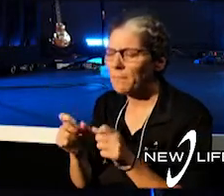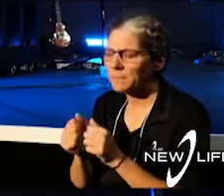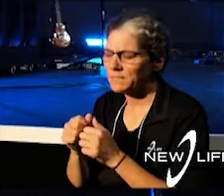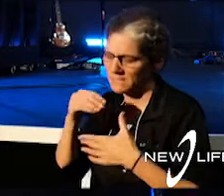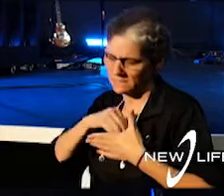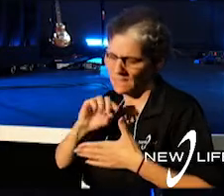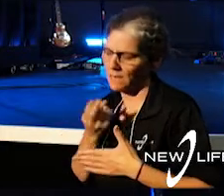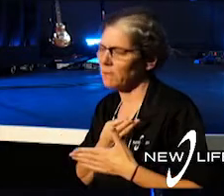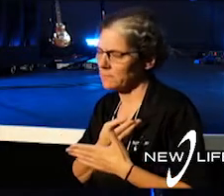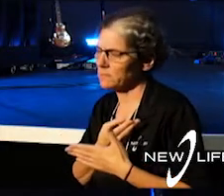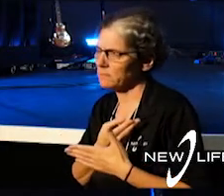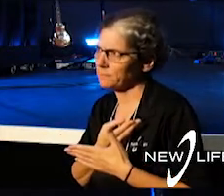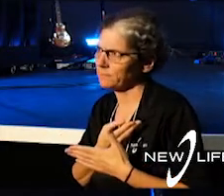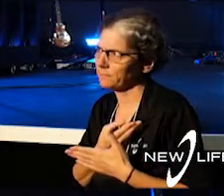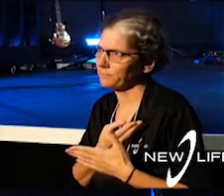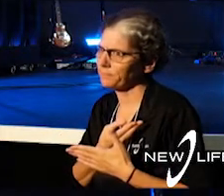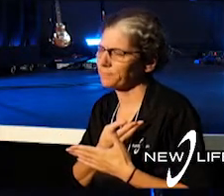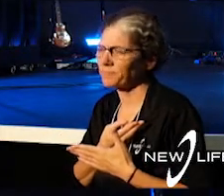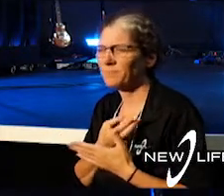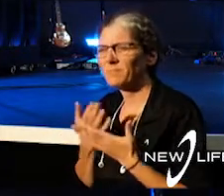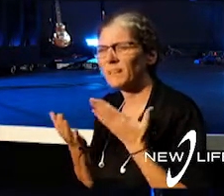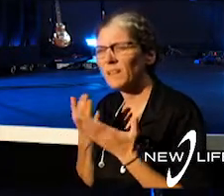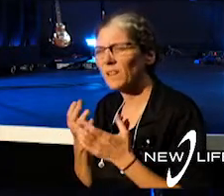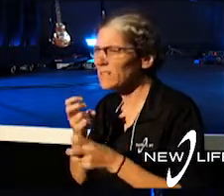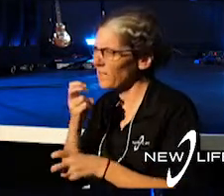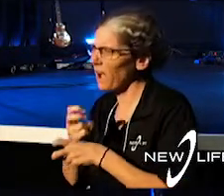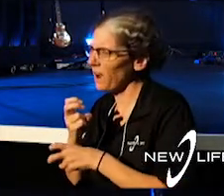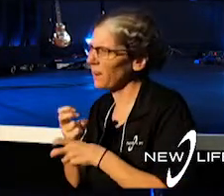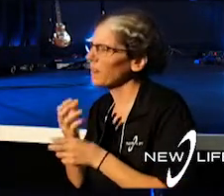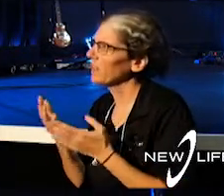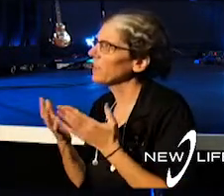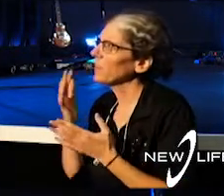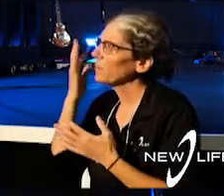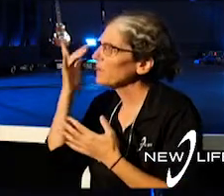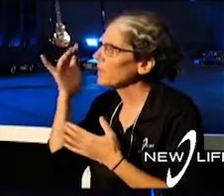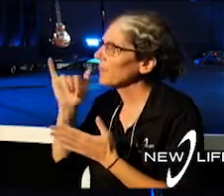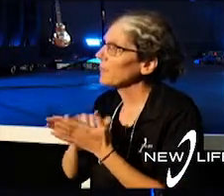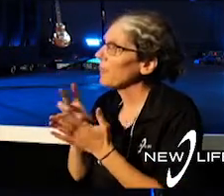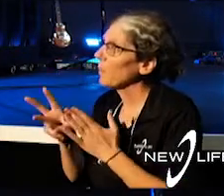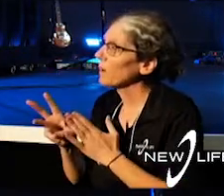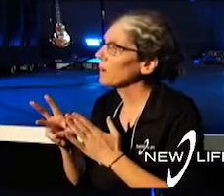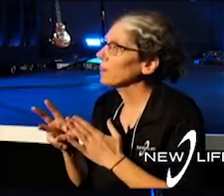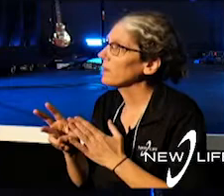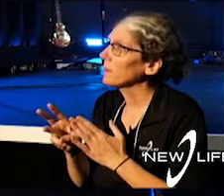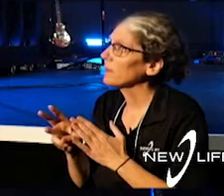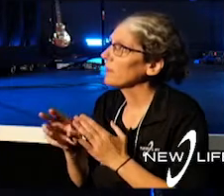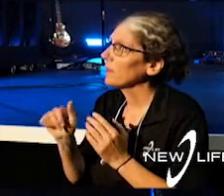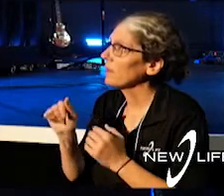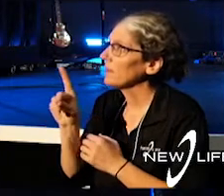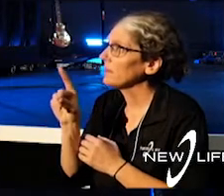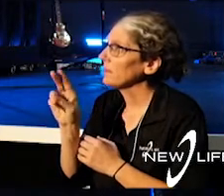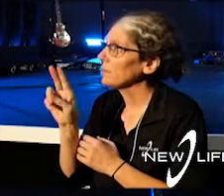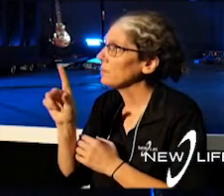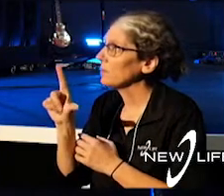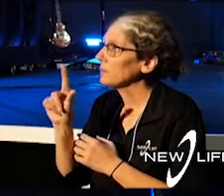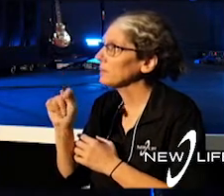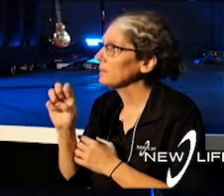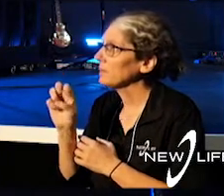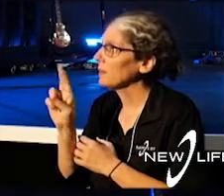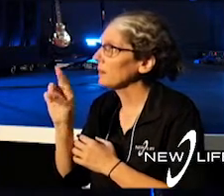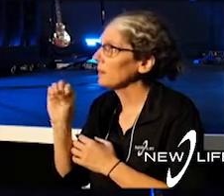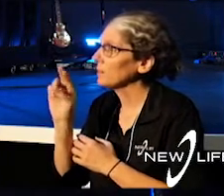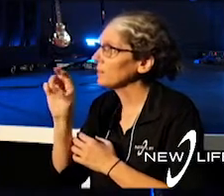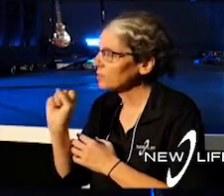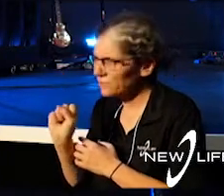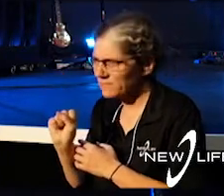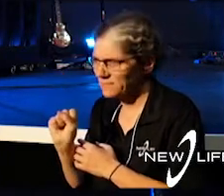us? That seems pretty harsh, right? I mean, adultery? Really? In the